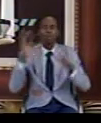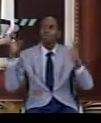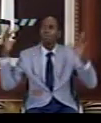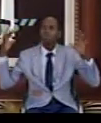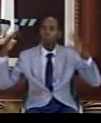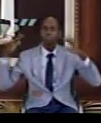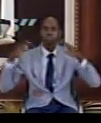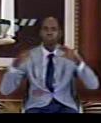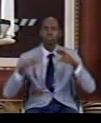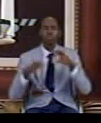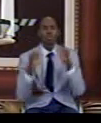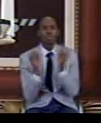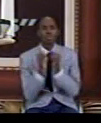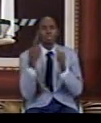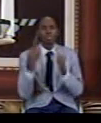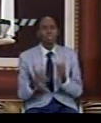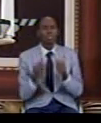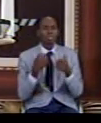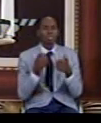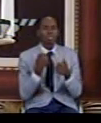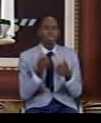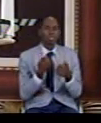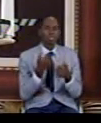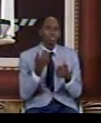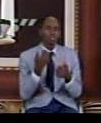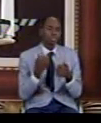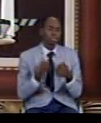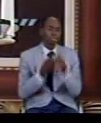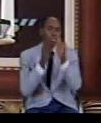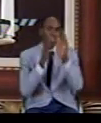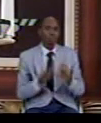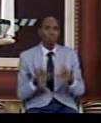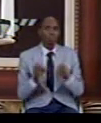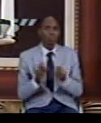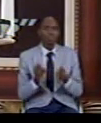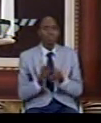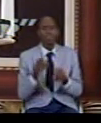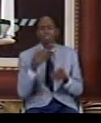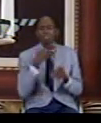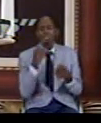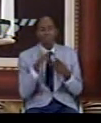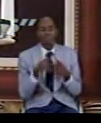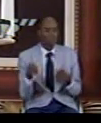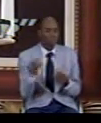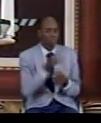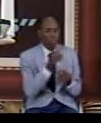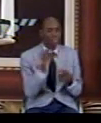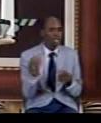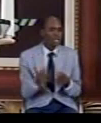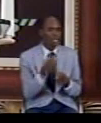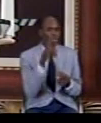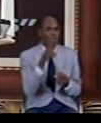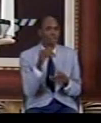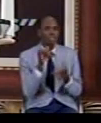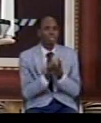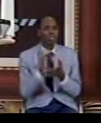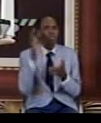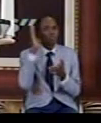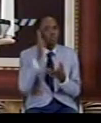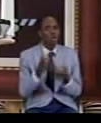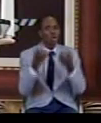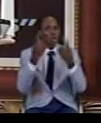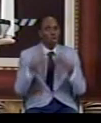his disciples also, he said unto them, whosoever will come after